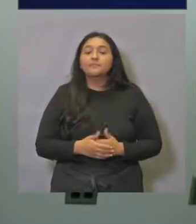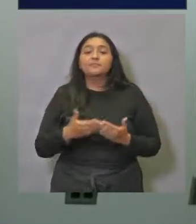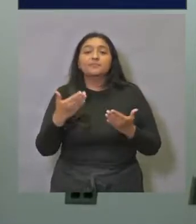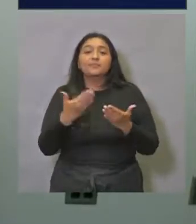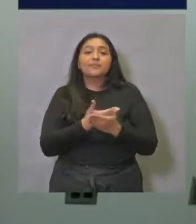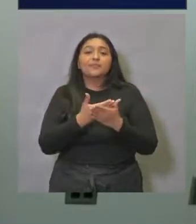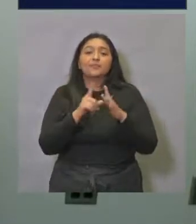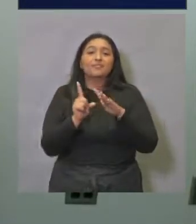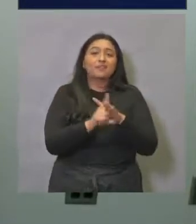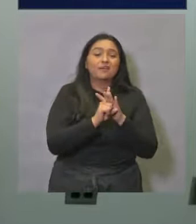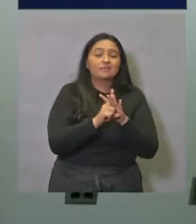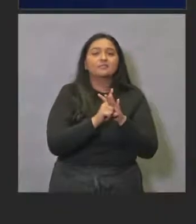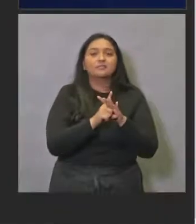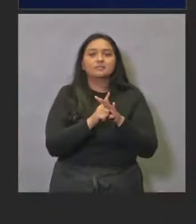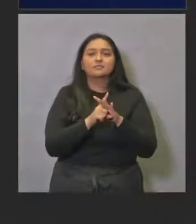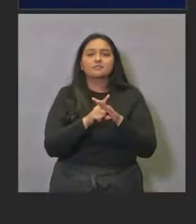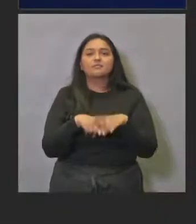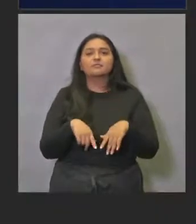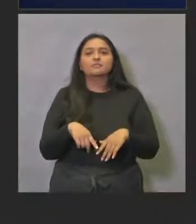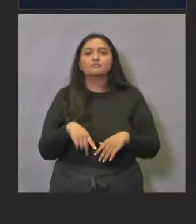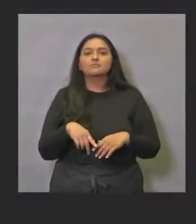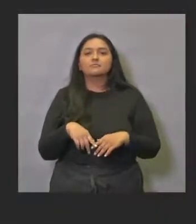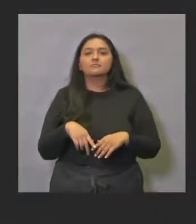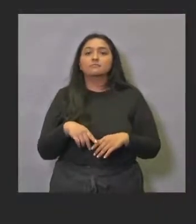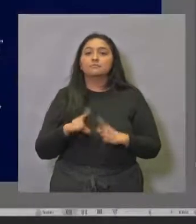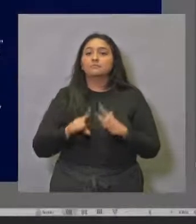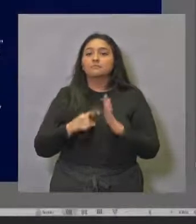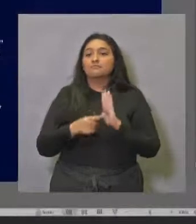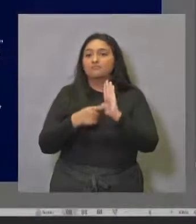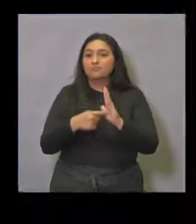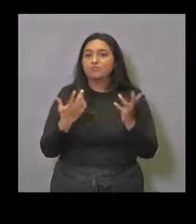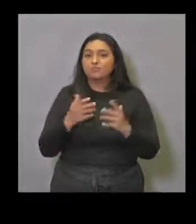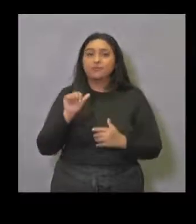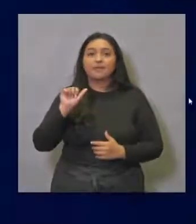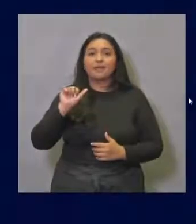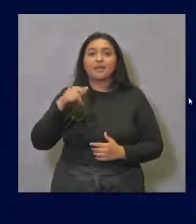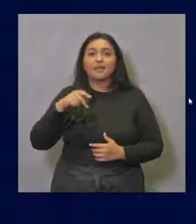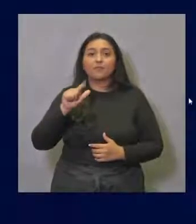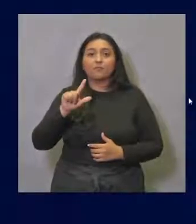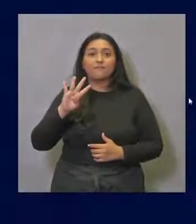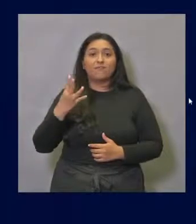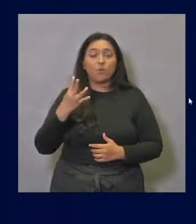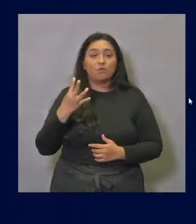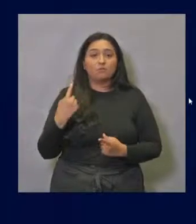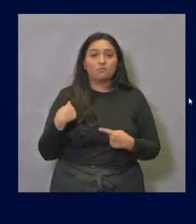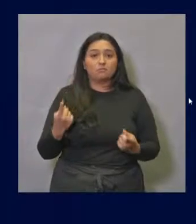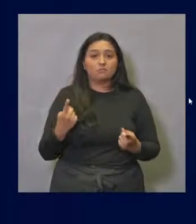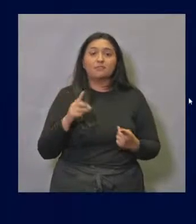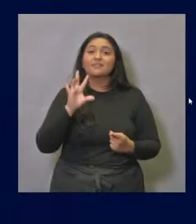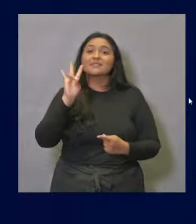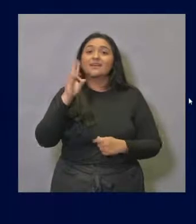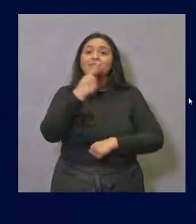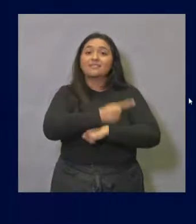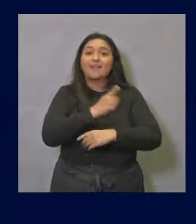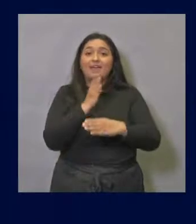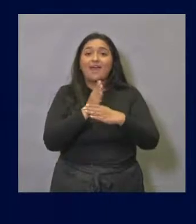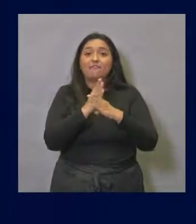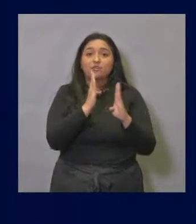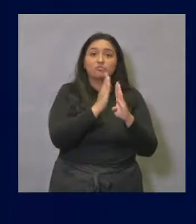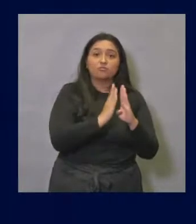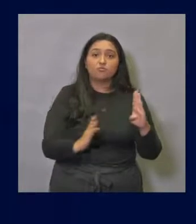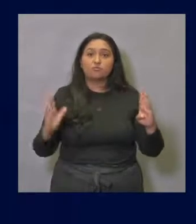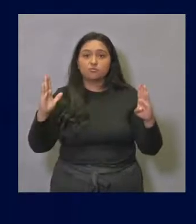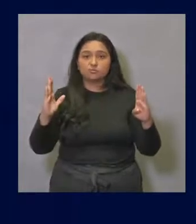cases by episode date shows that as of April 4th, the 7-day average number of daily cases by episode